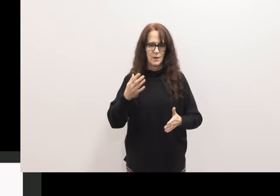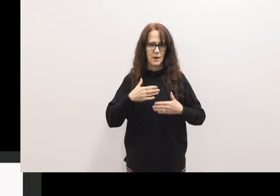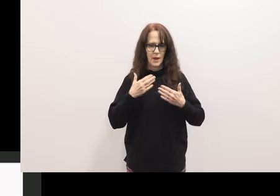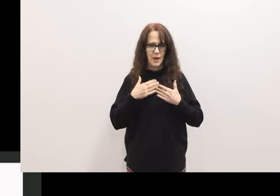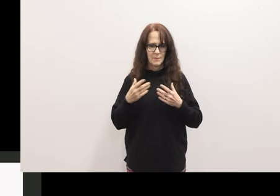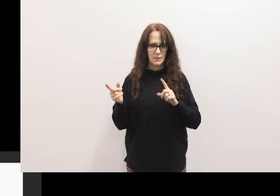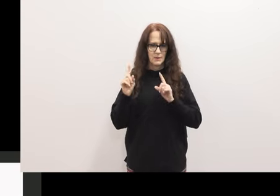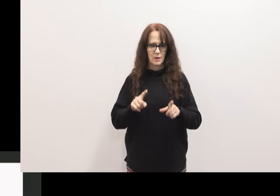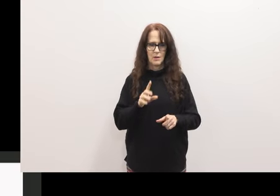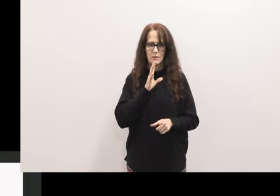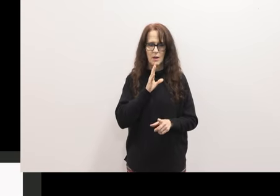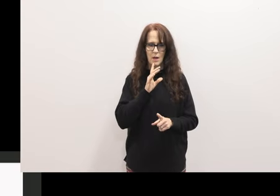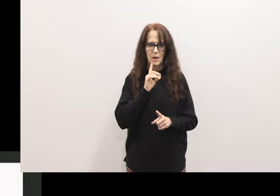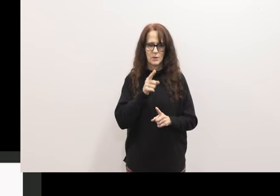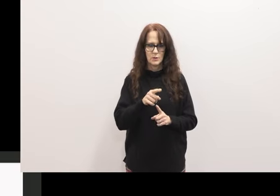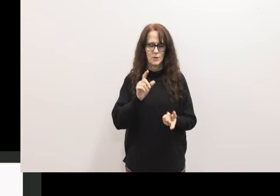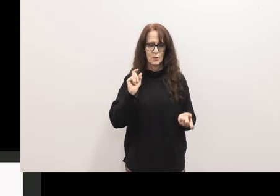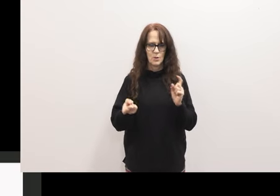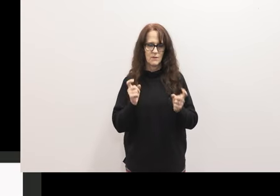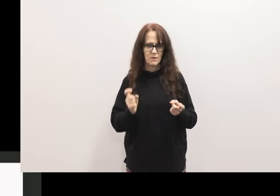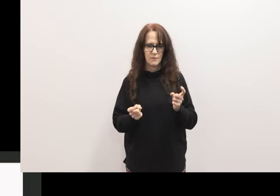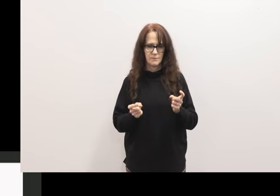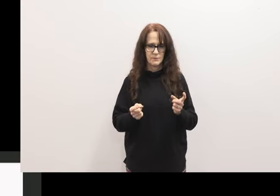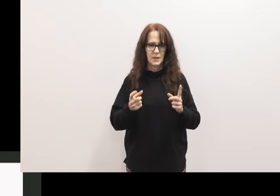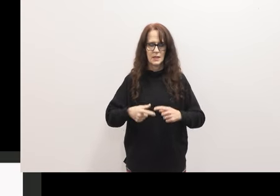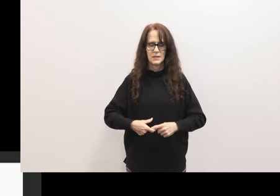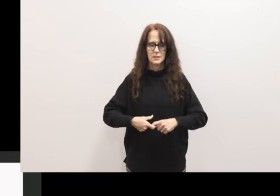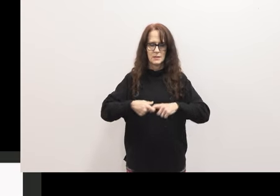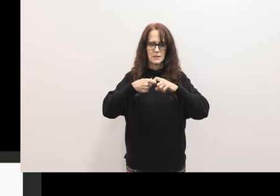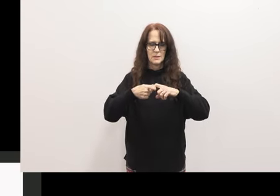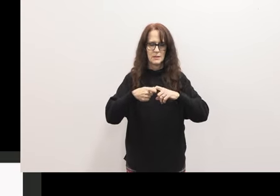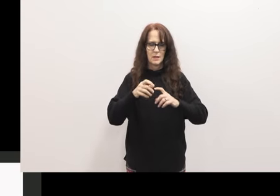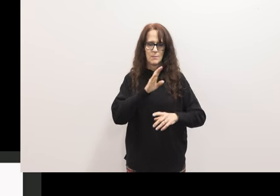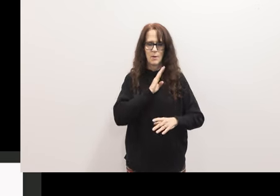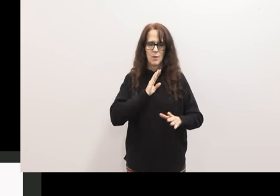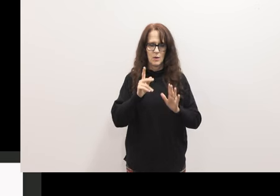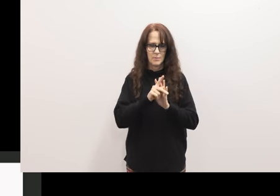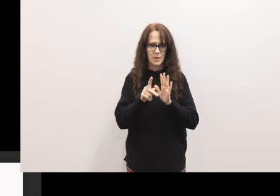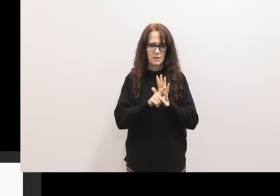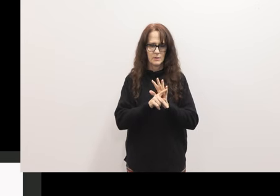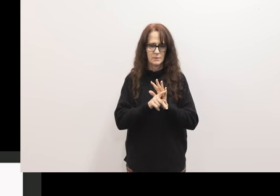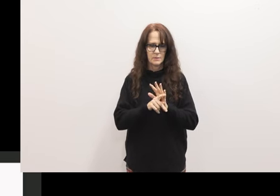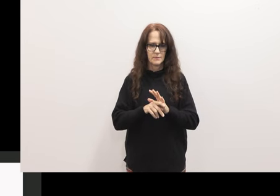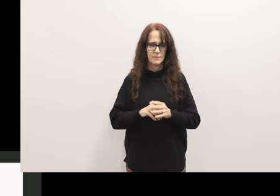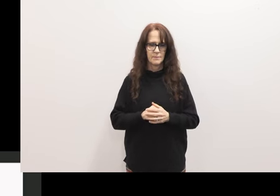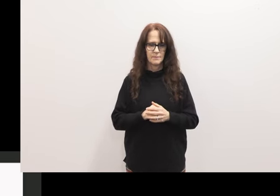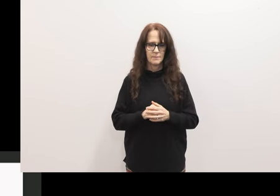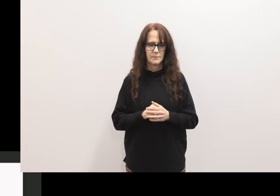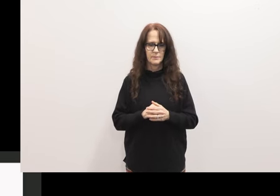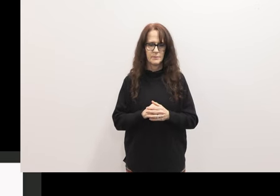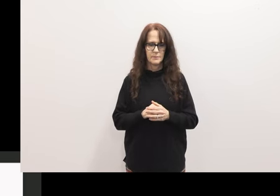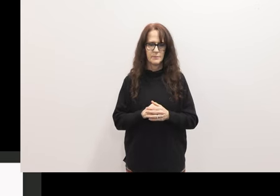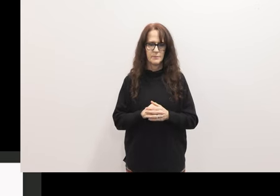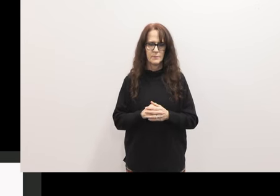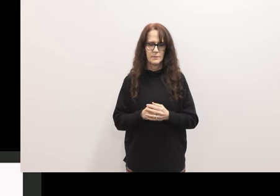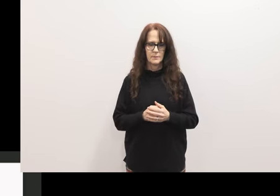and talk to you about a revision to our board policy for suspensions.